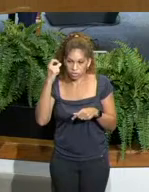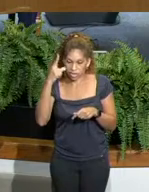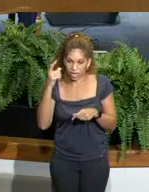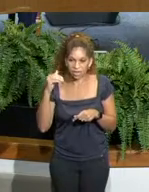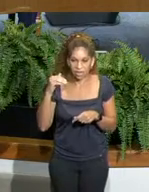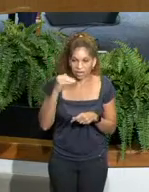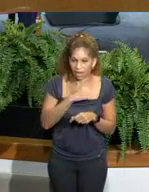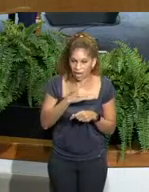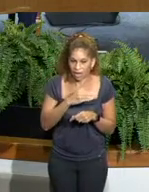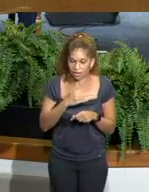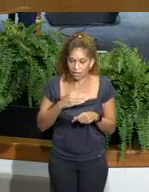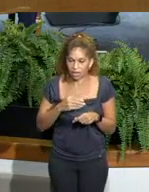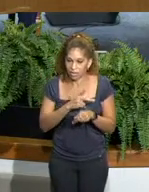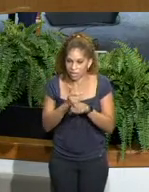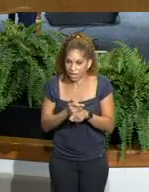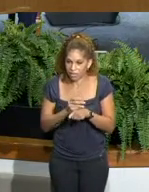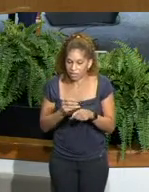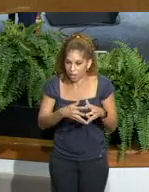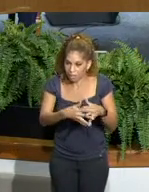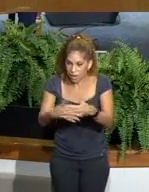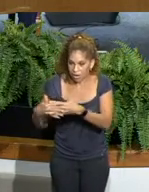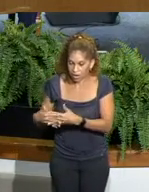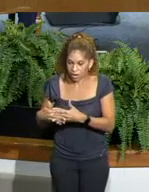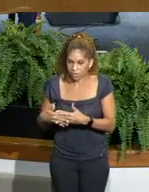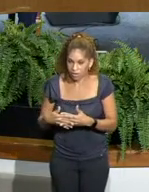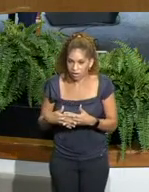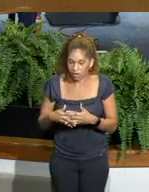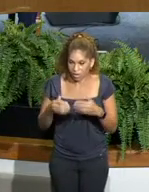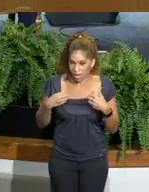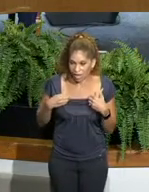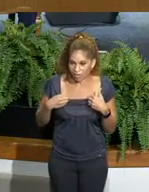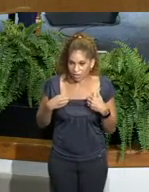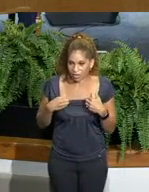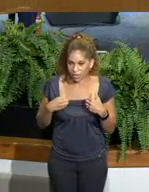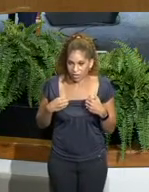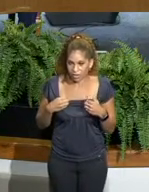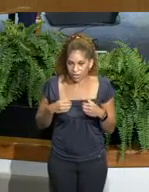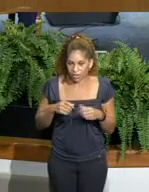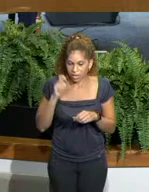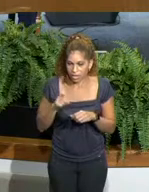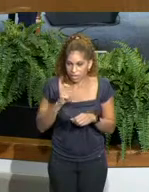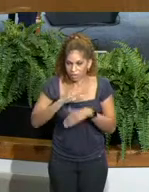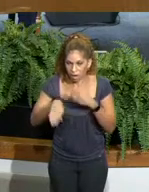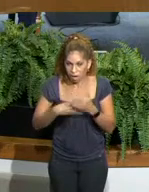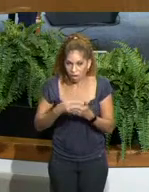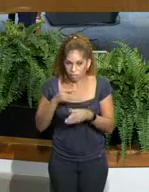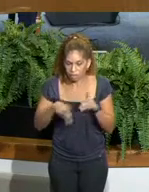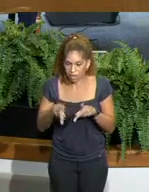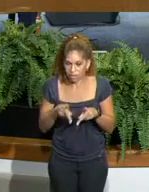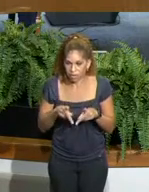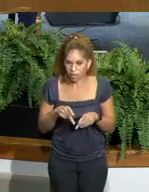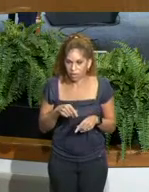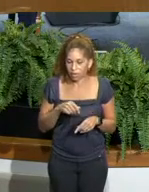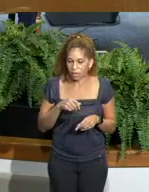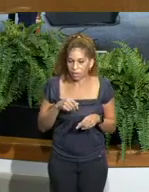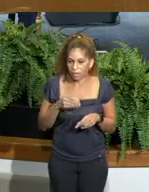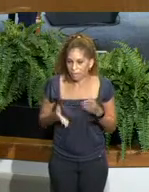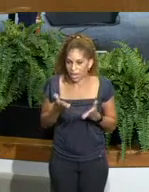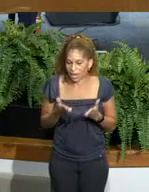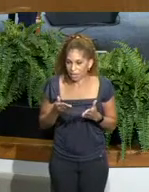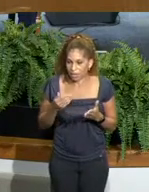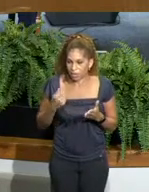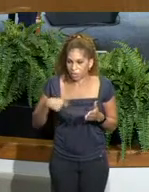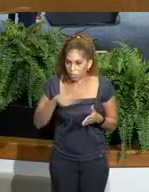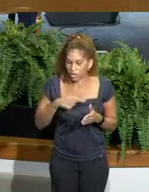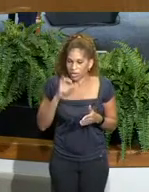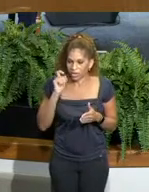kept America from addressing the needs of all her people. Maybe we need to expose the lie that we don't have